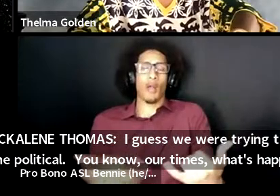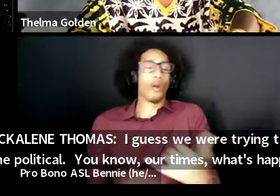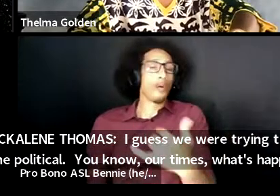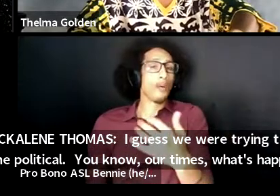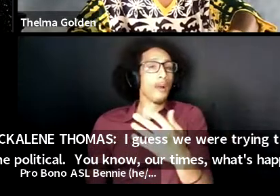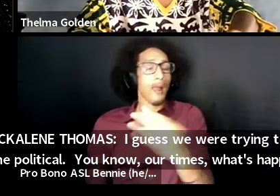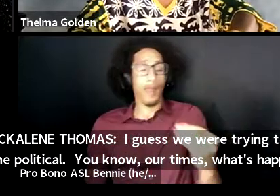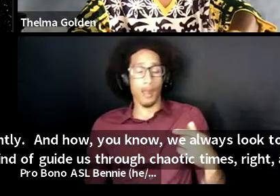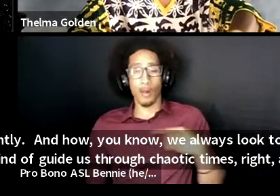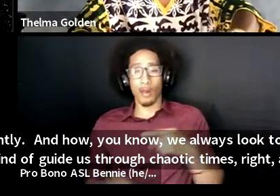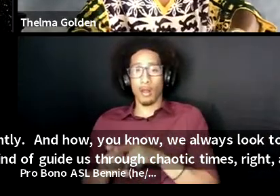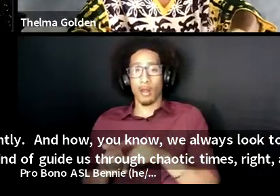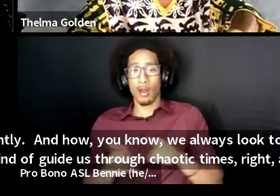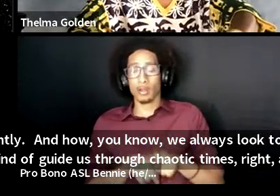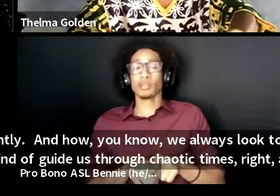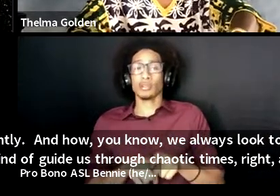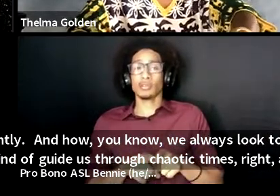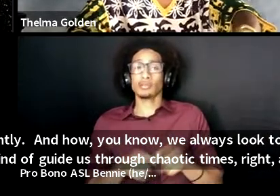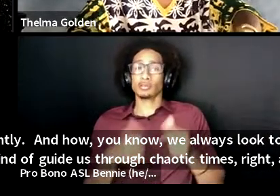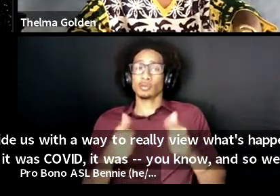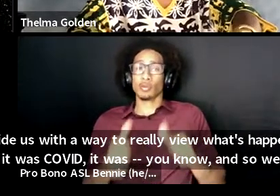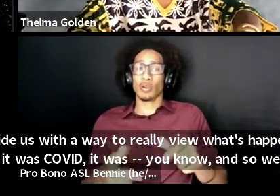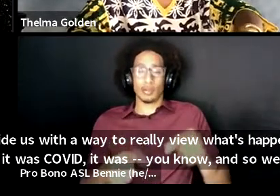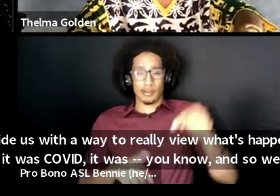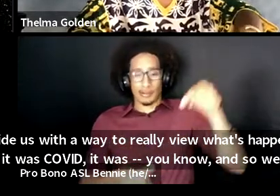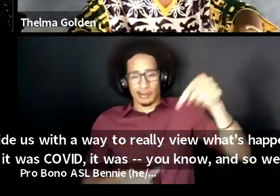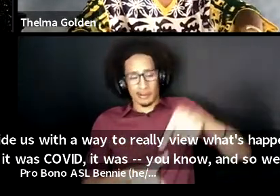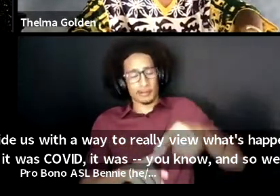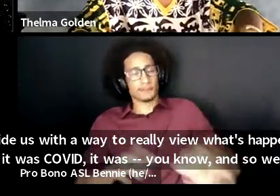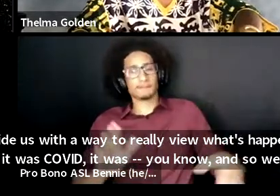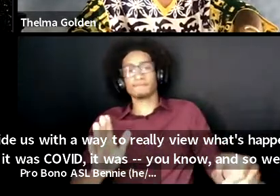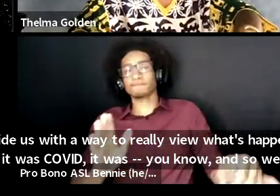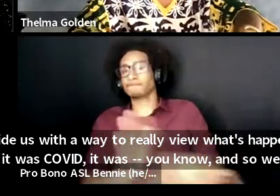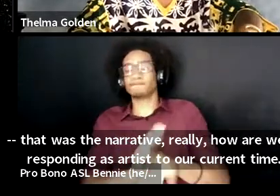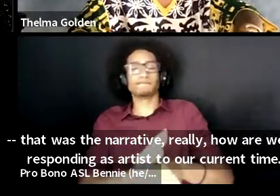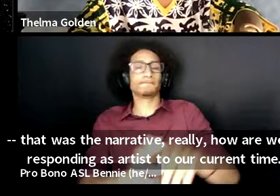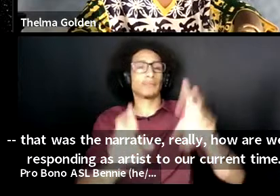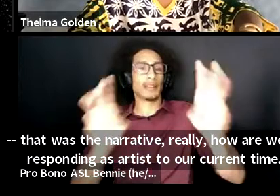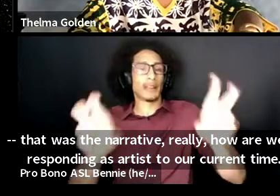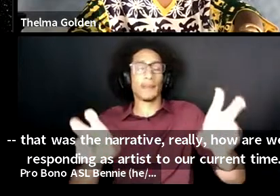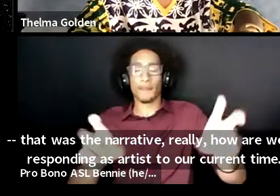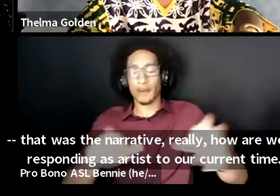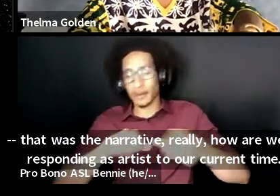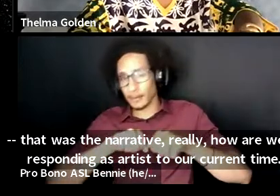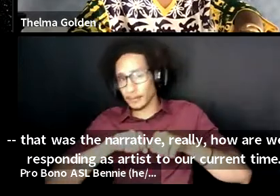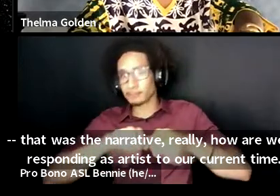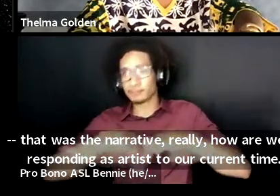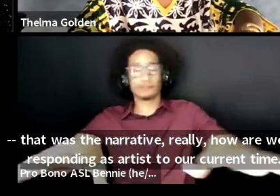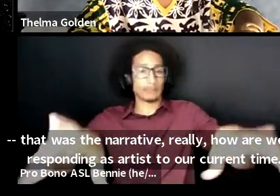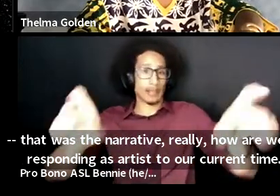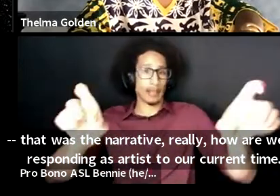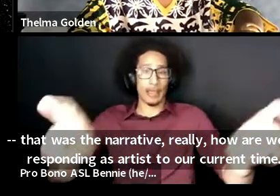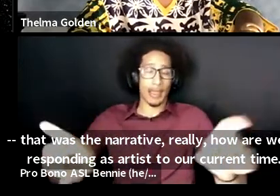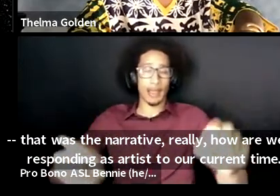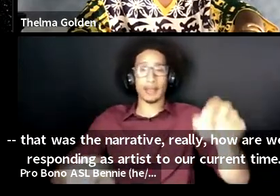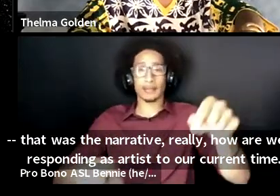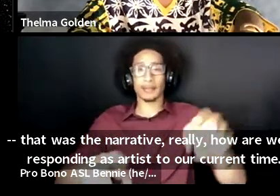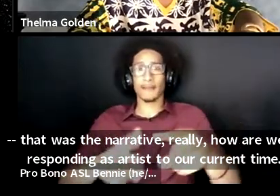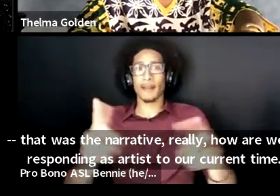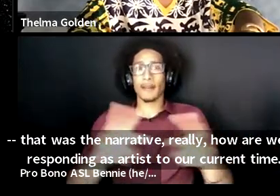we felt was going to be needed as we started to climb out of everything we've all been